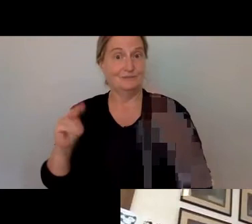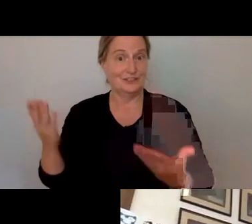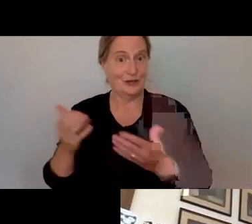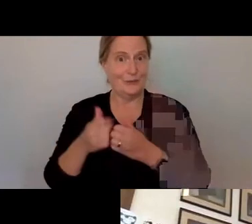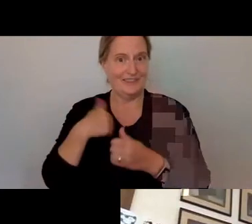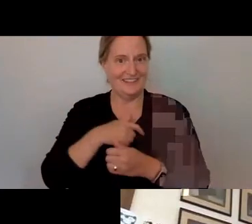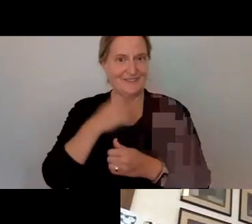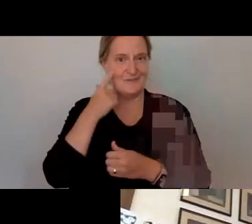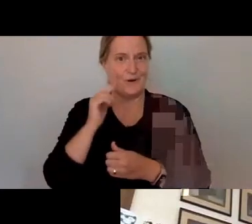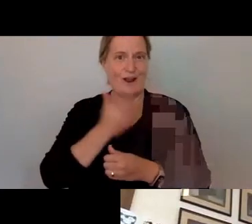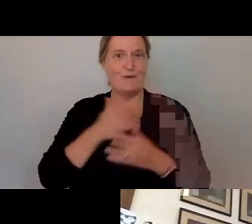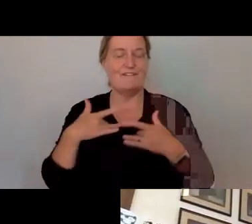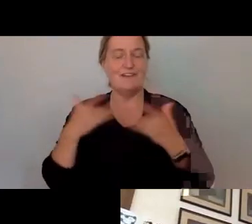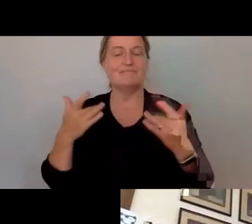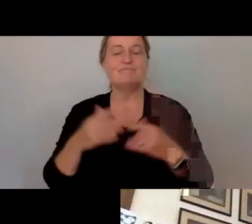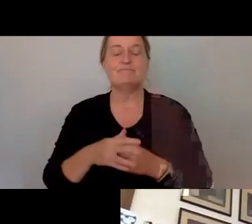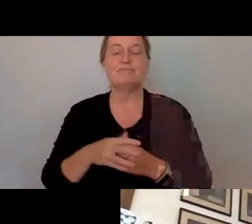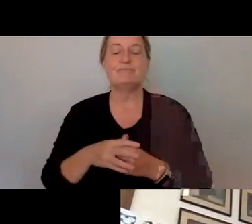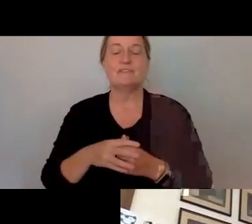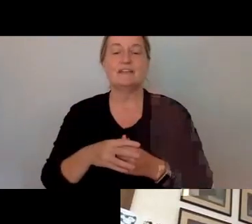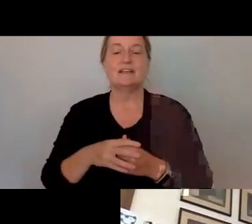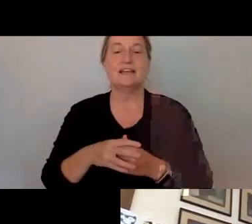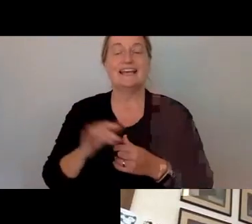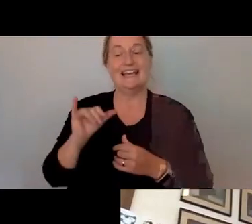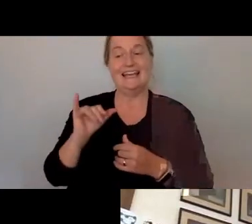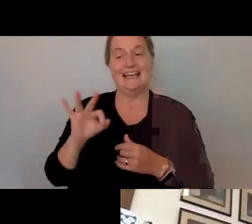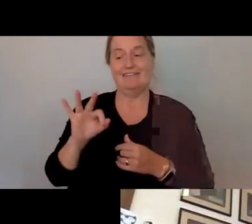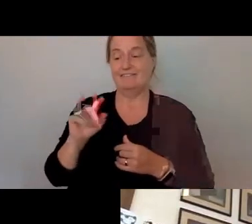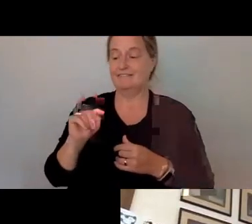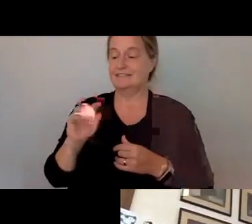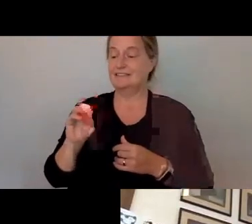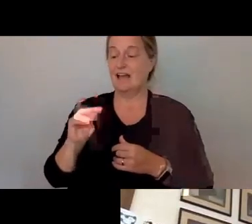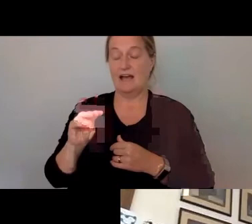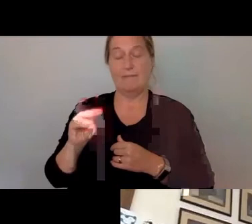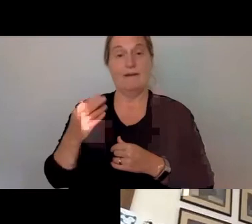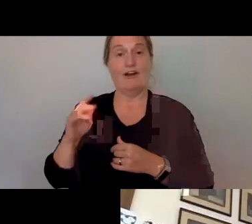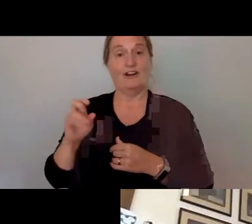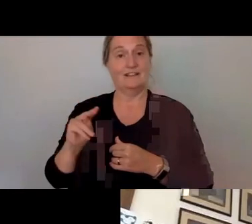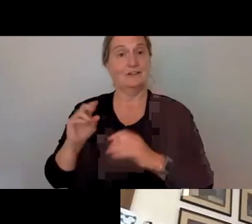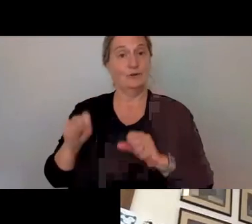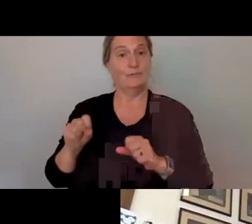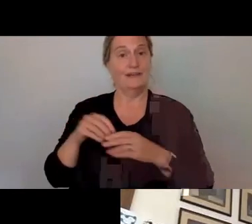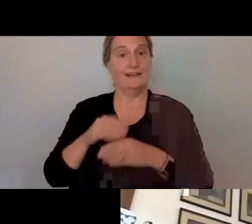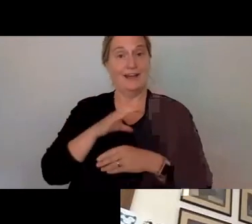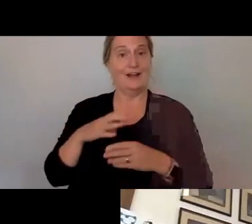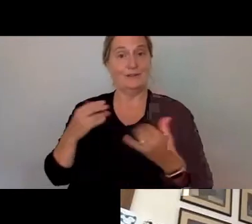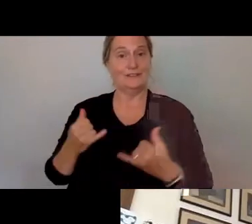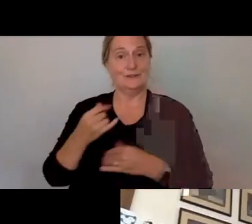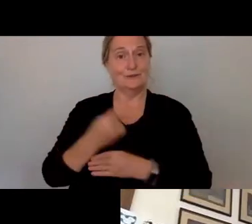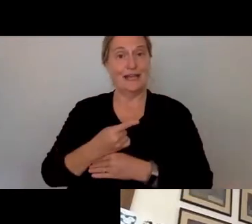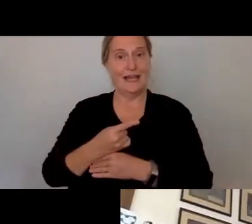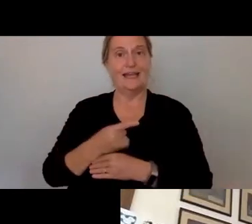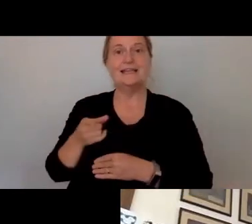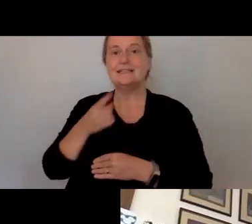before. And if he was able to be in Congress today, what he mentioned was that he would be advocating for amendments to the ADA that include